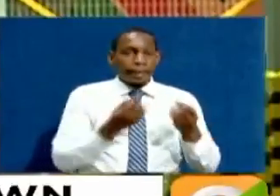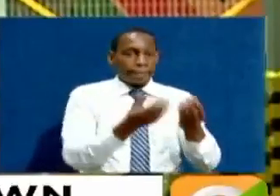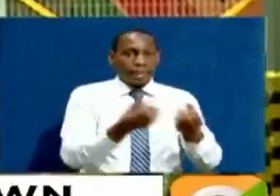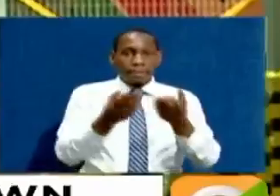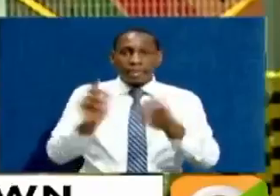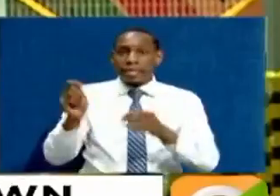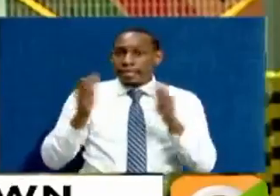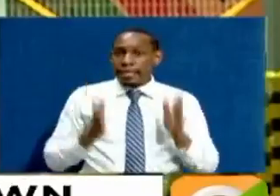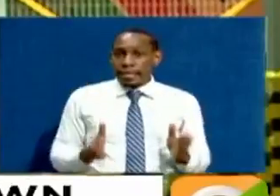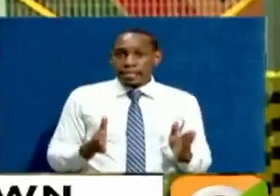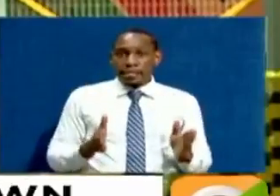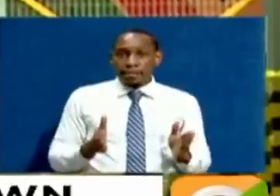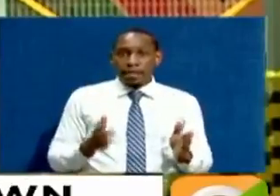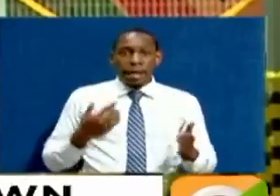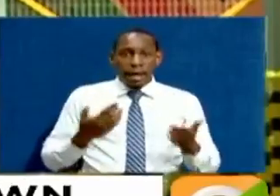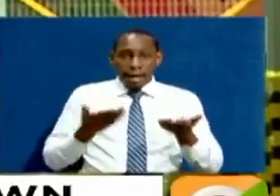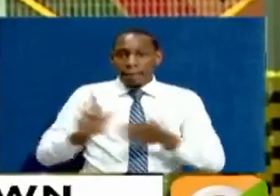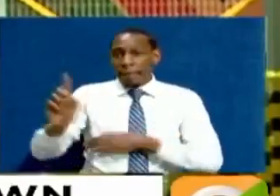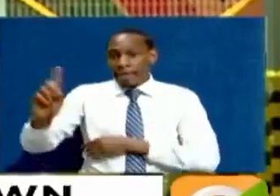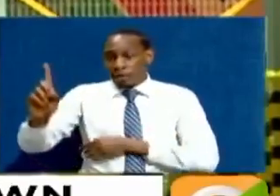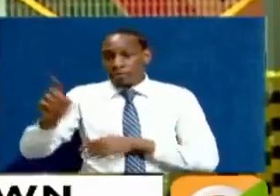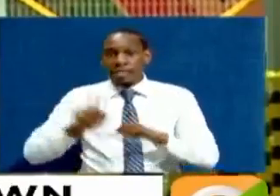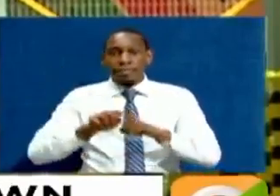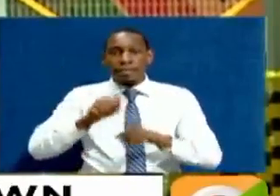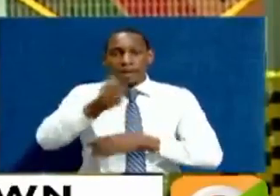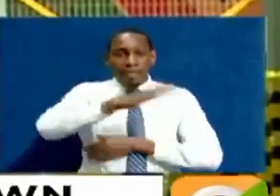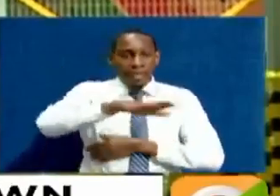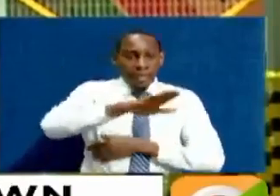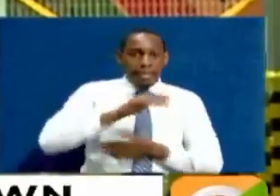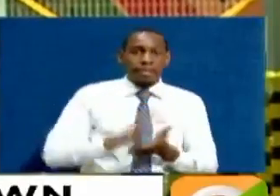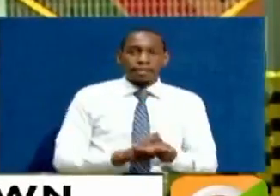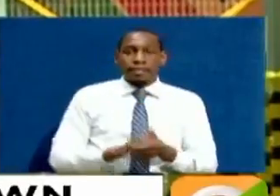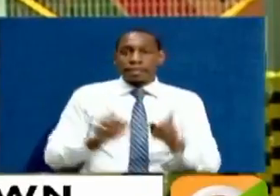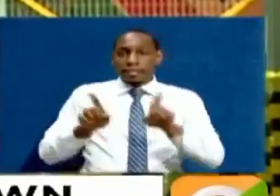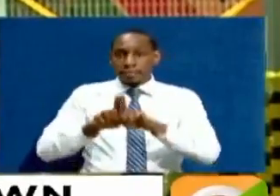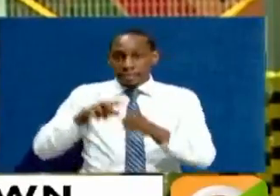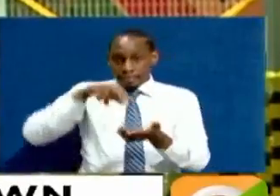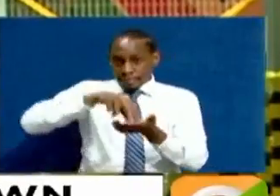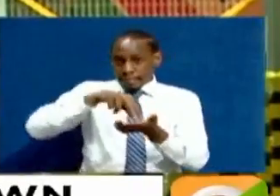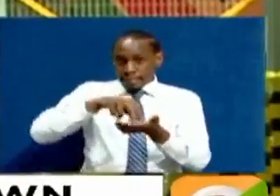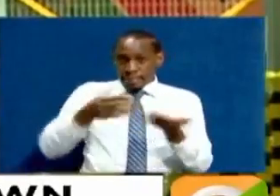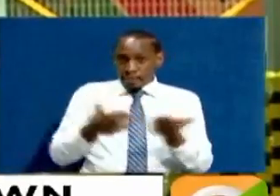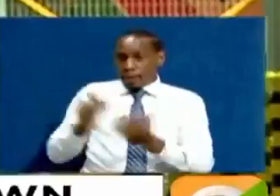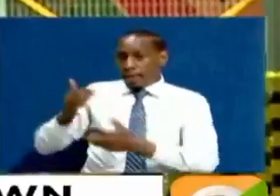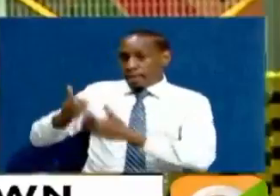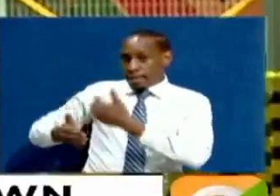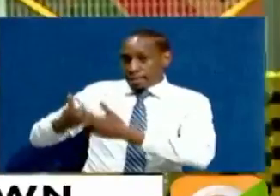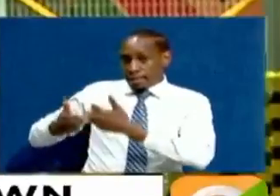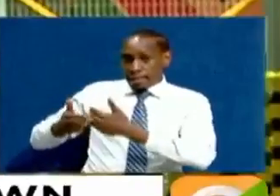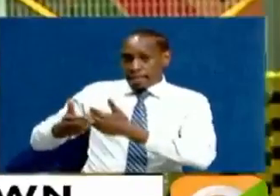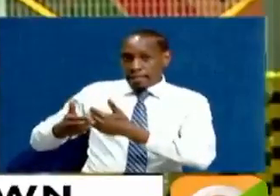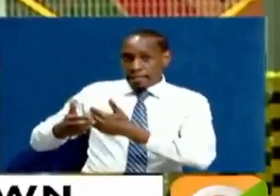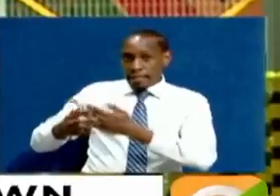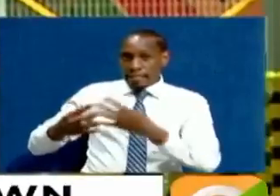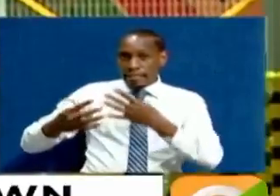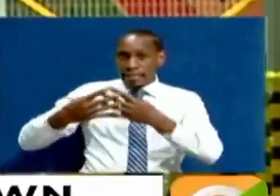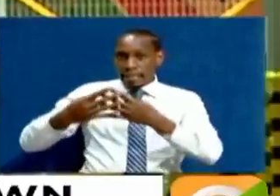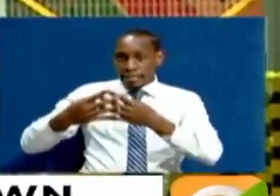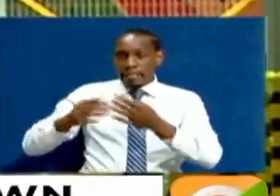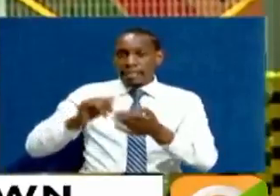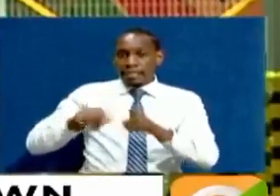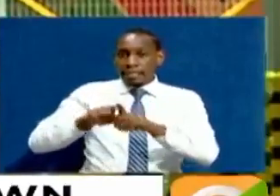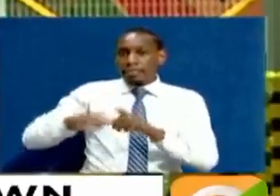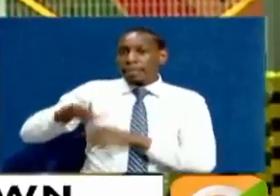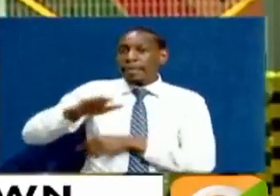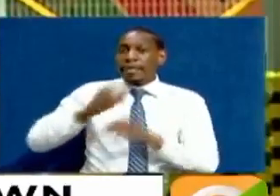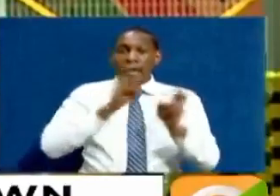many Kenyans, not just here in Nairobi, but the rest of the country. I am standing next to the crew gate. This is the area